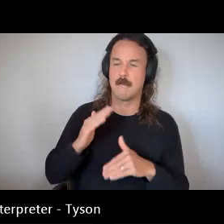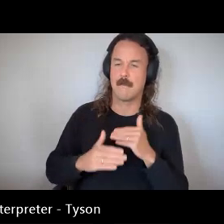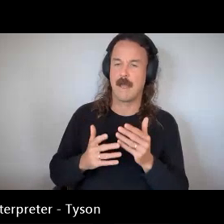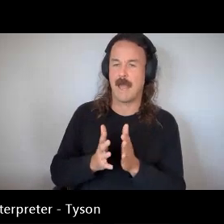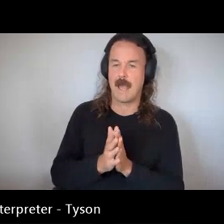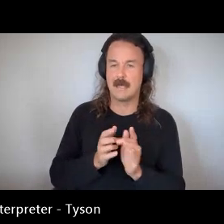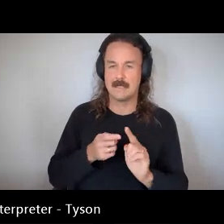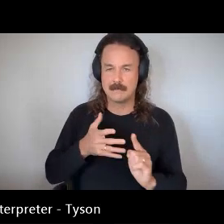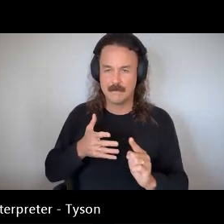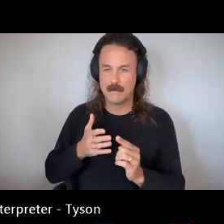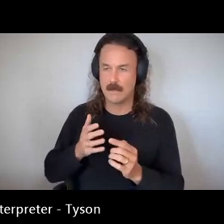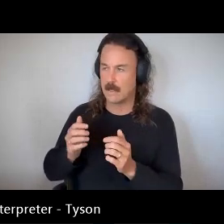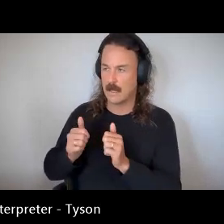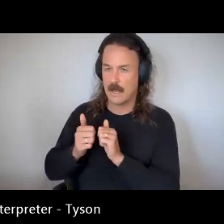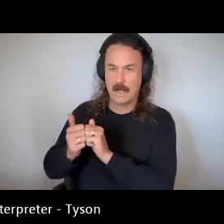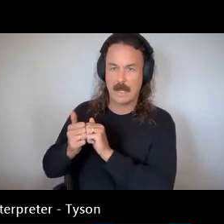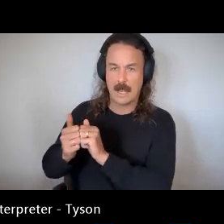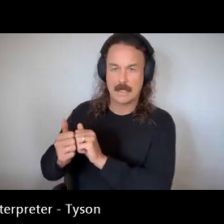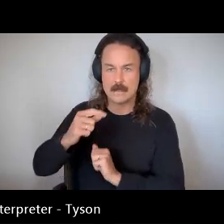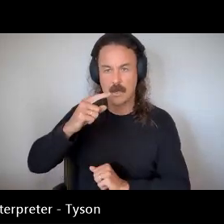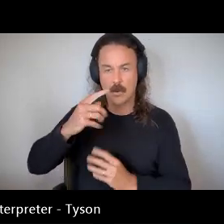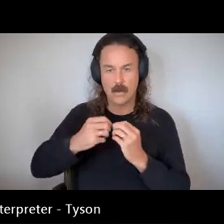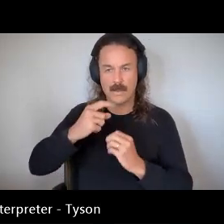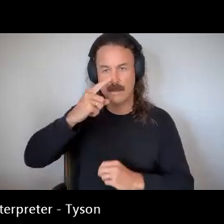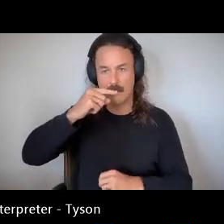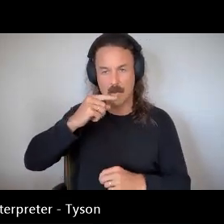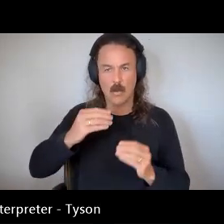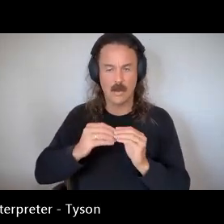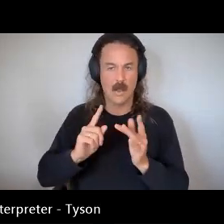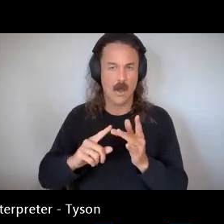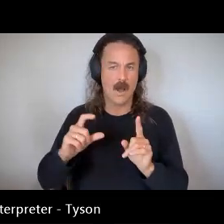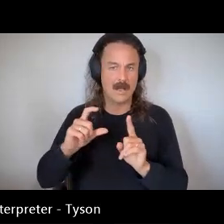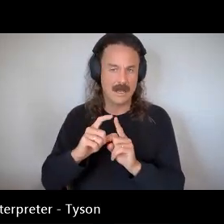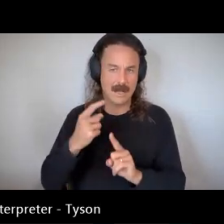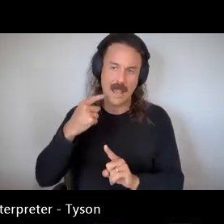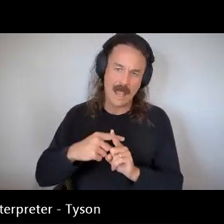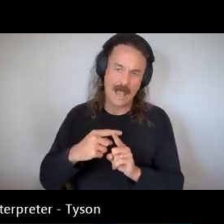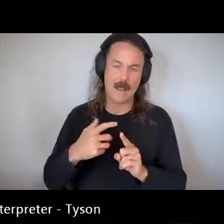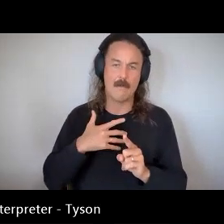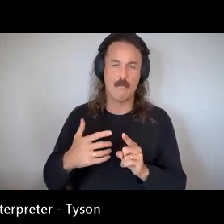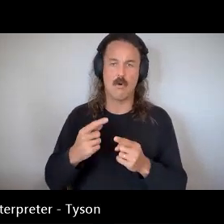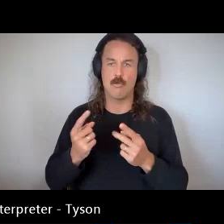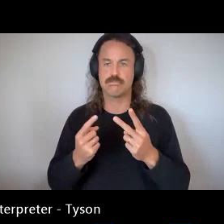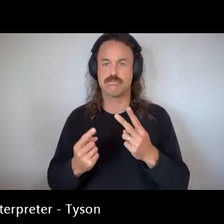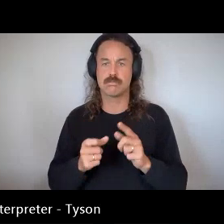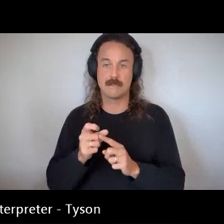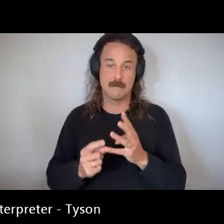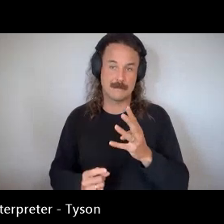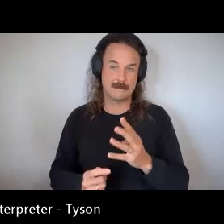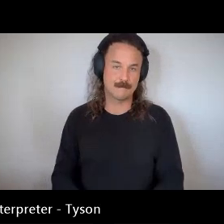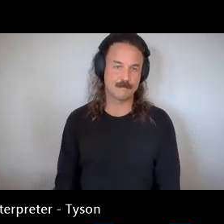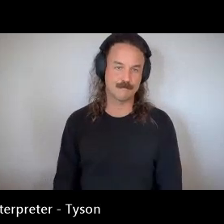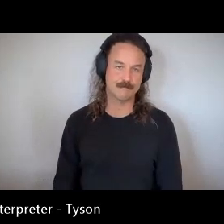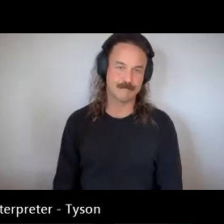people with intellectual disability and with a broader range of disabilities. The next slide, please, gang.